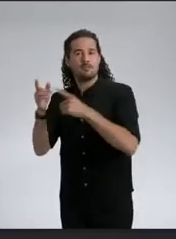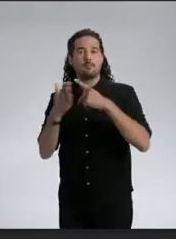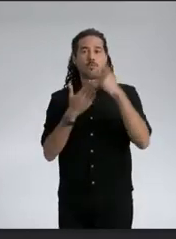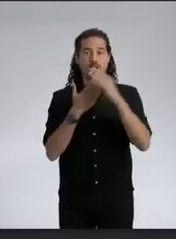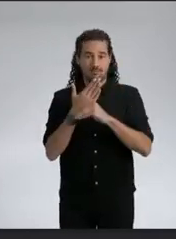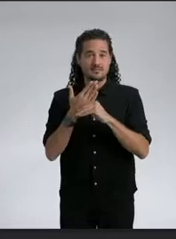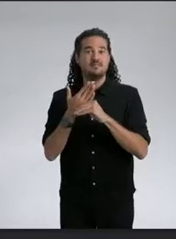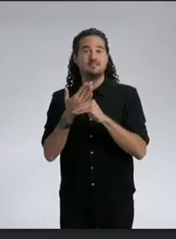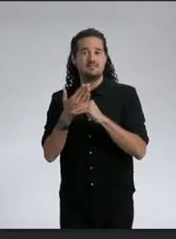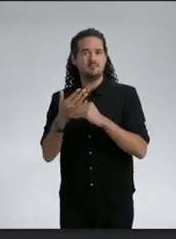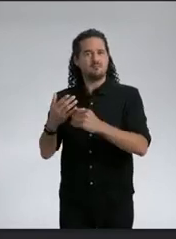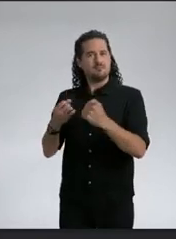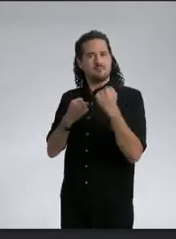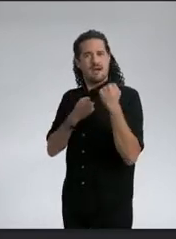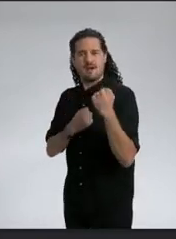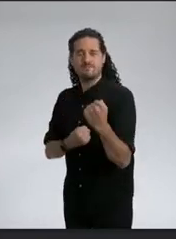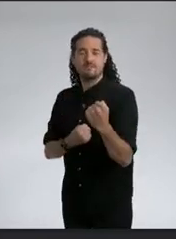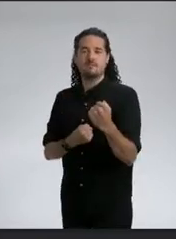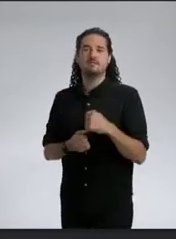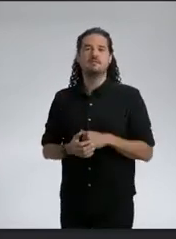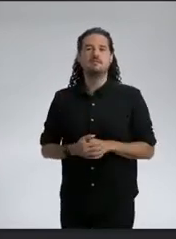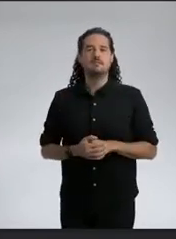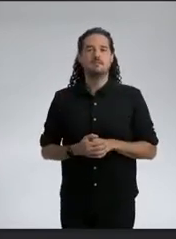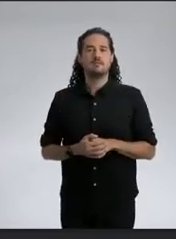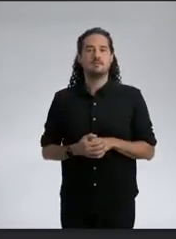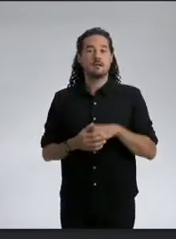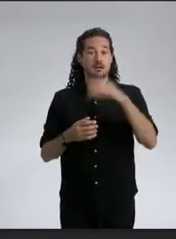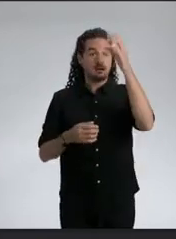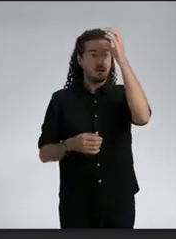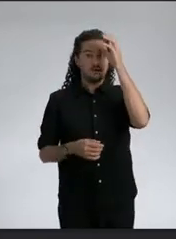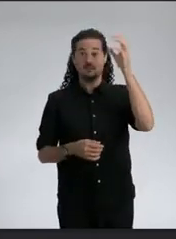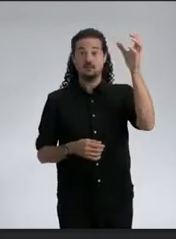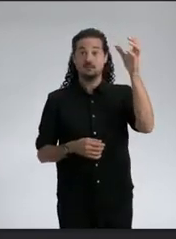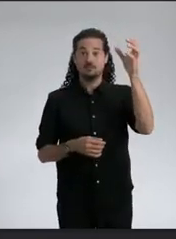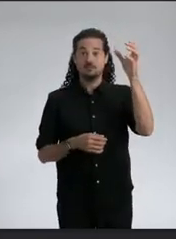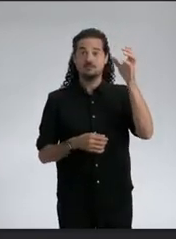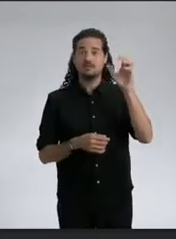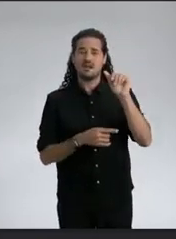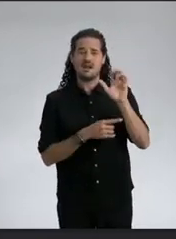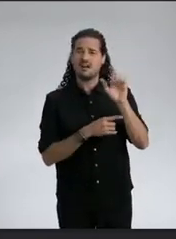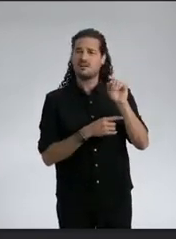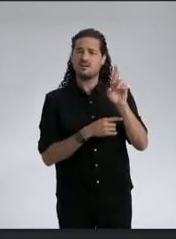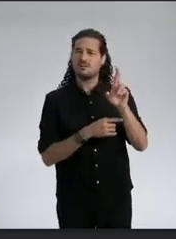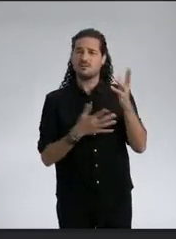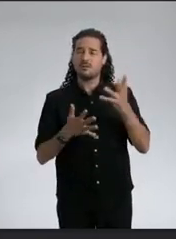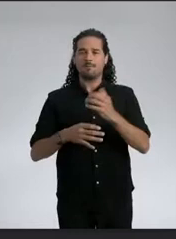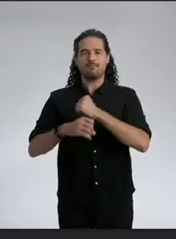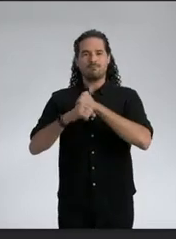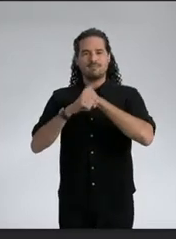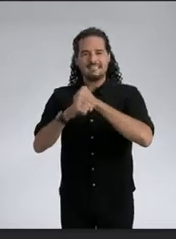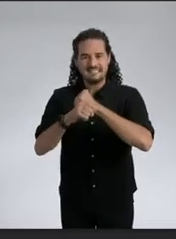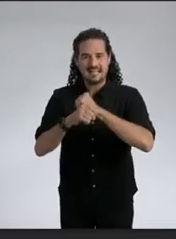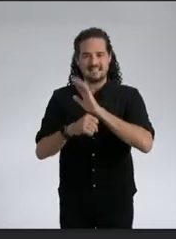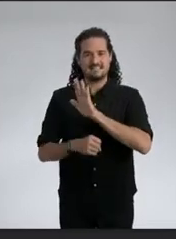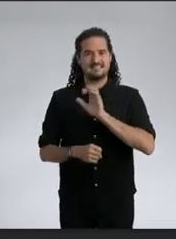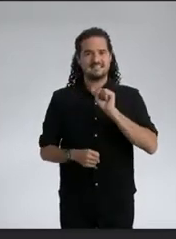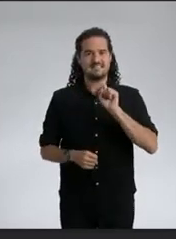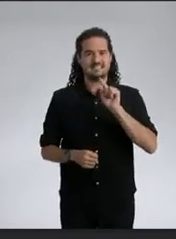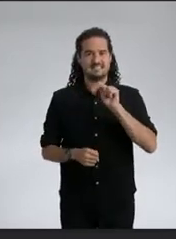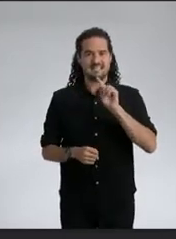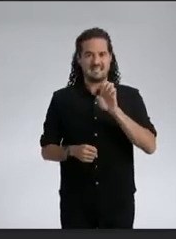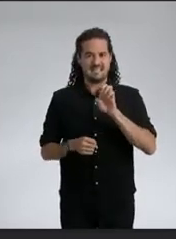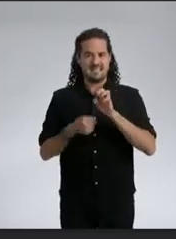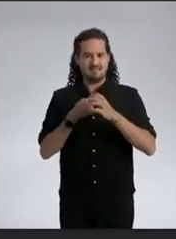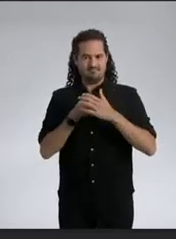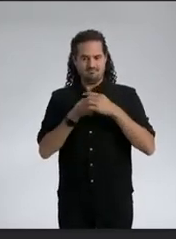primitive. Conceptually, an actor is an object that protects its own state by only providing mutually